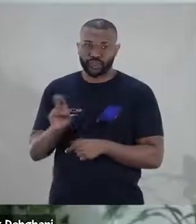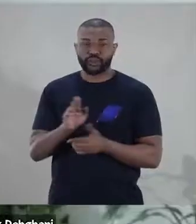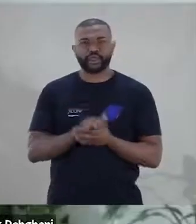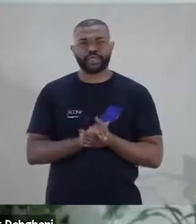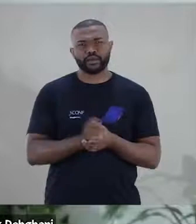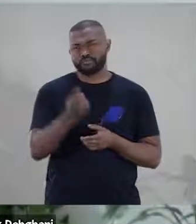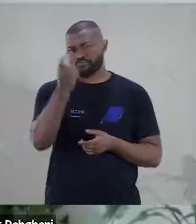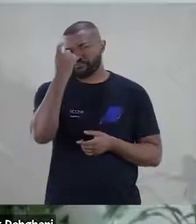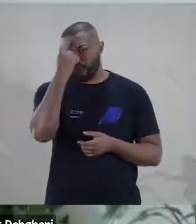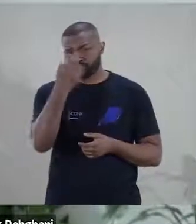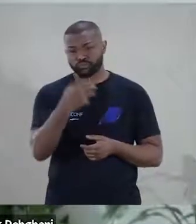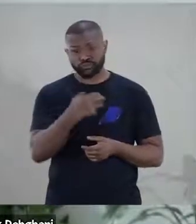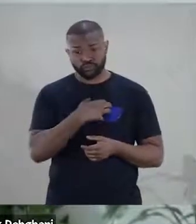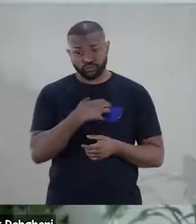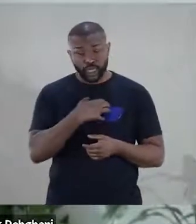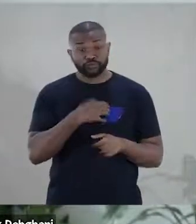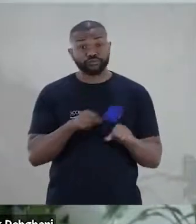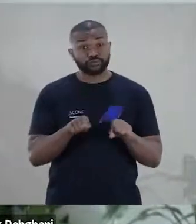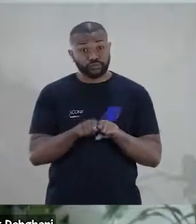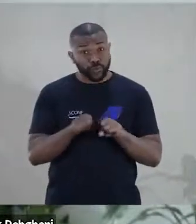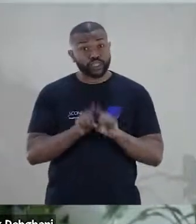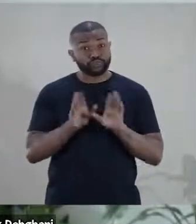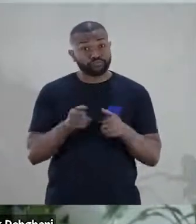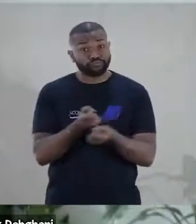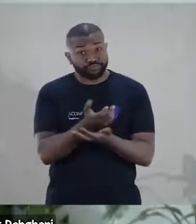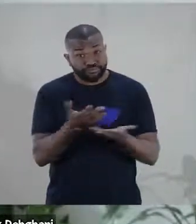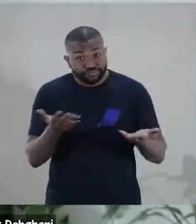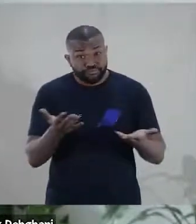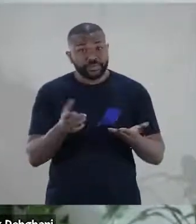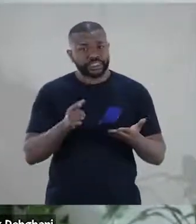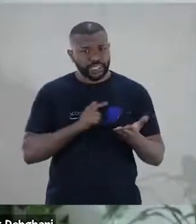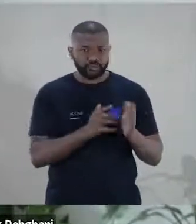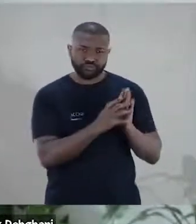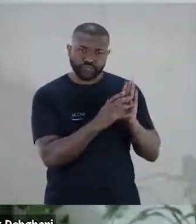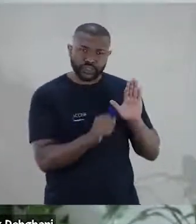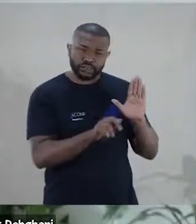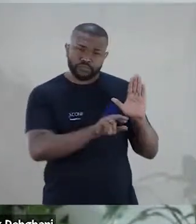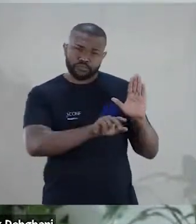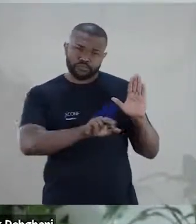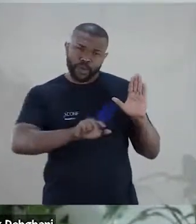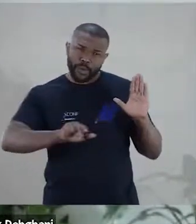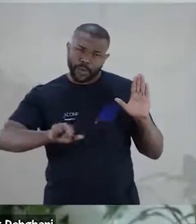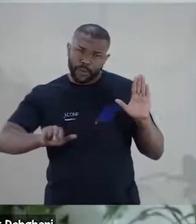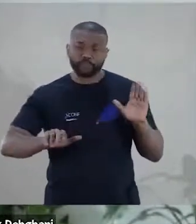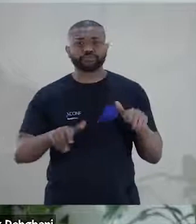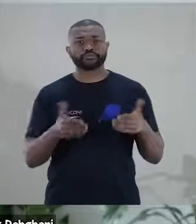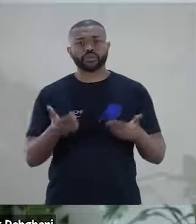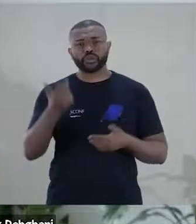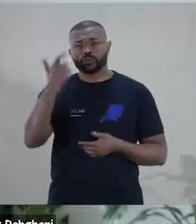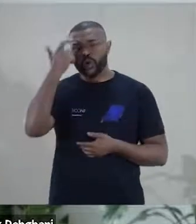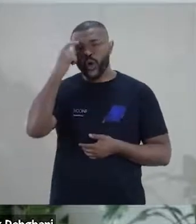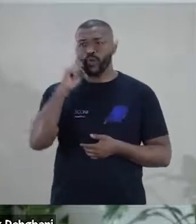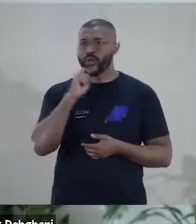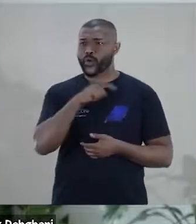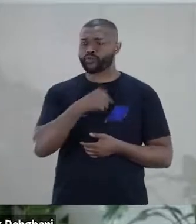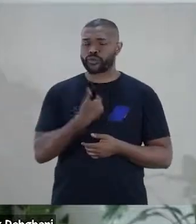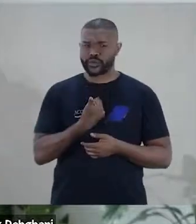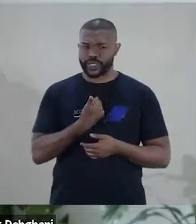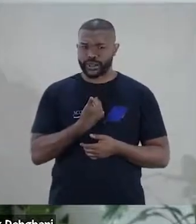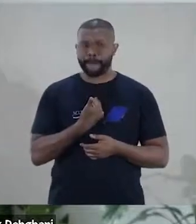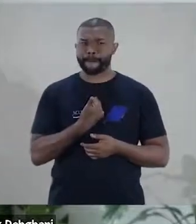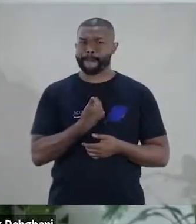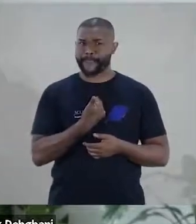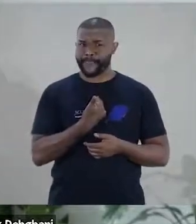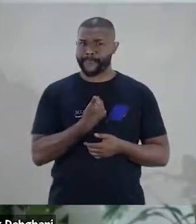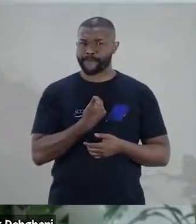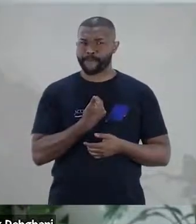And if you look at the underlying characteristics that are shared between these models, one very obvious one that was very